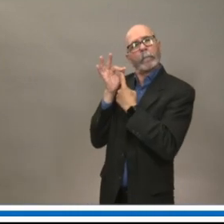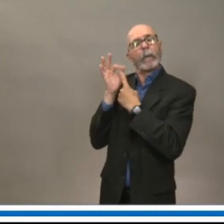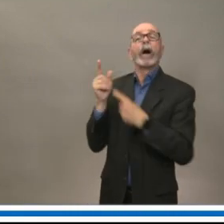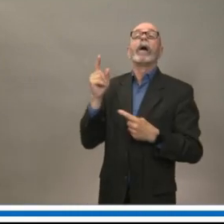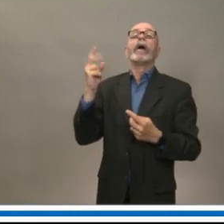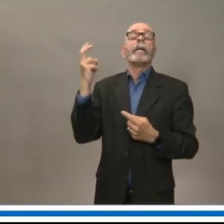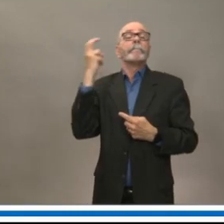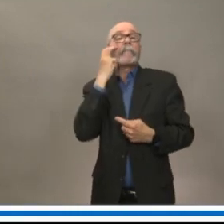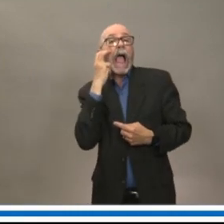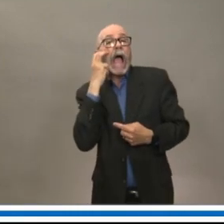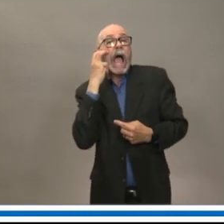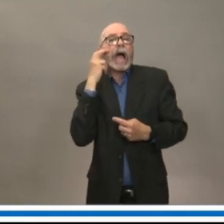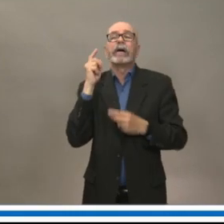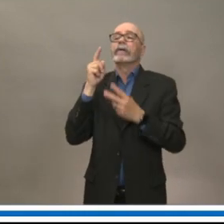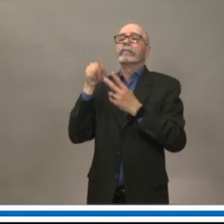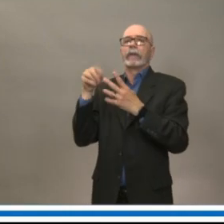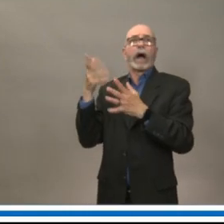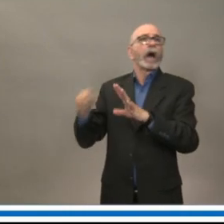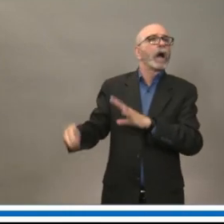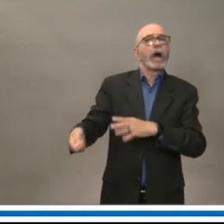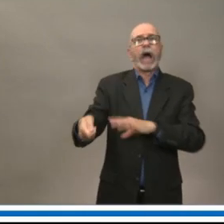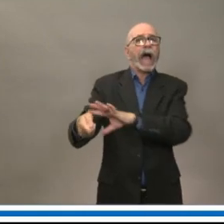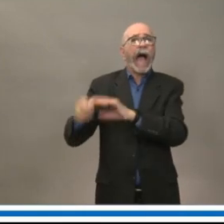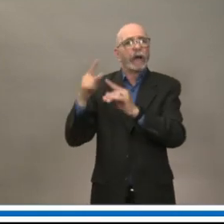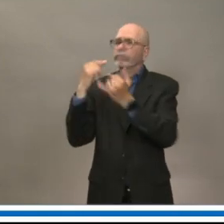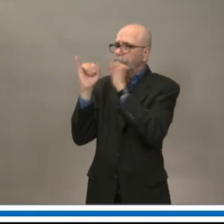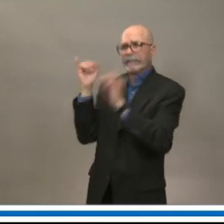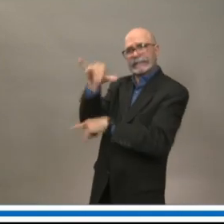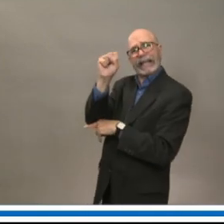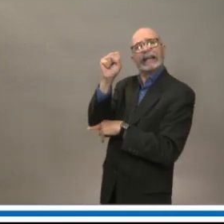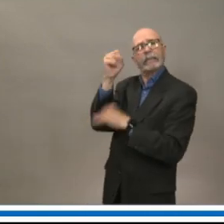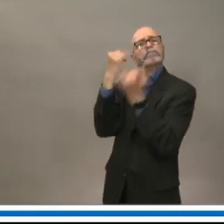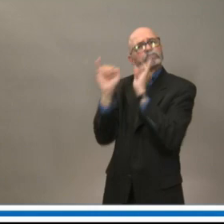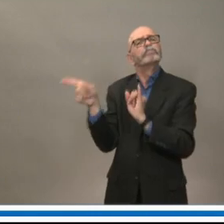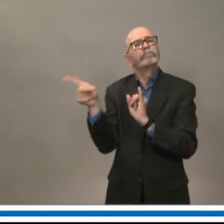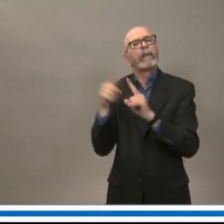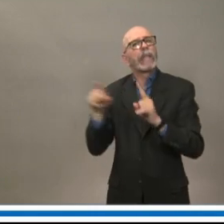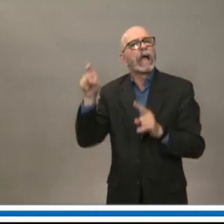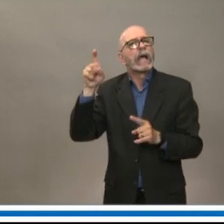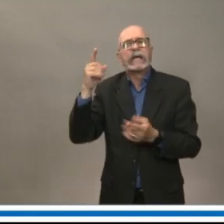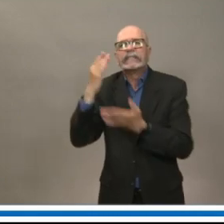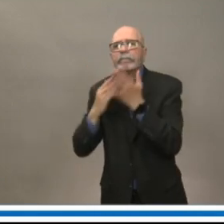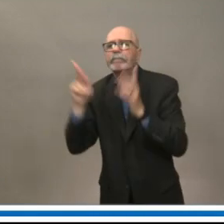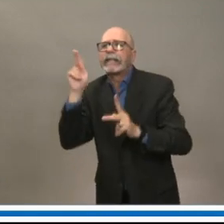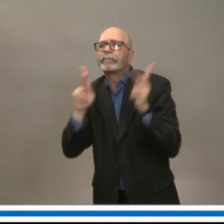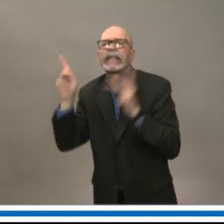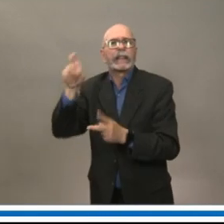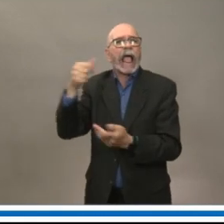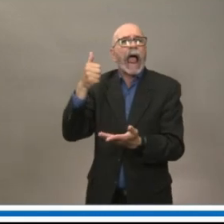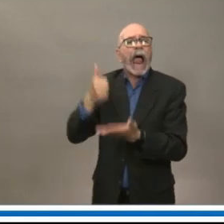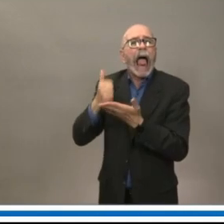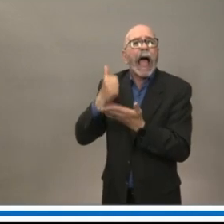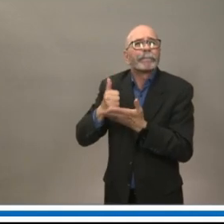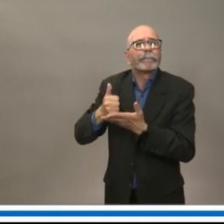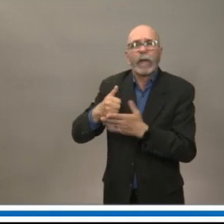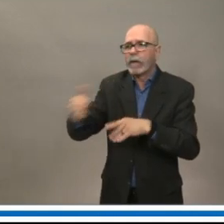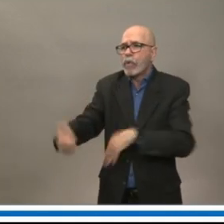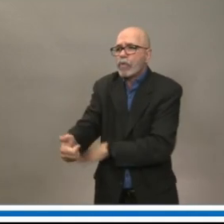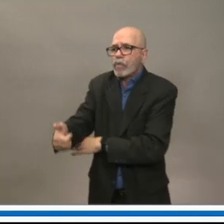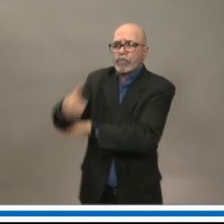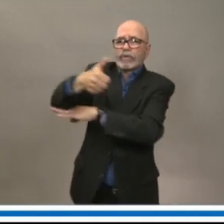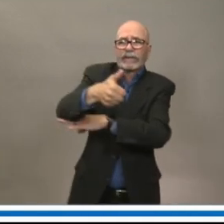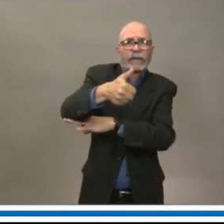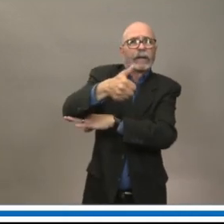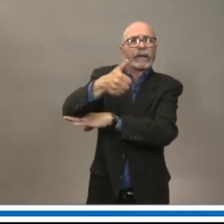impaired are very independent, but there may be circumstances where they actually need help from somebody that may require somebody breaking